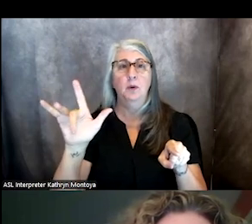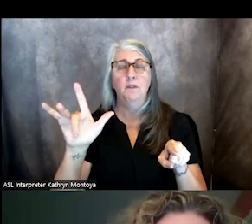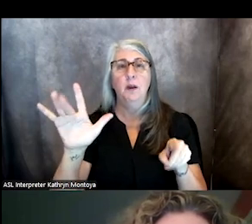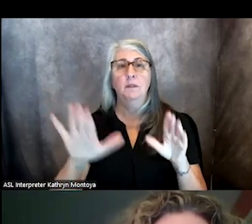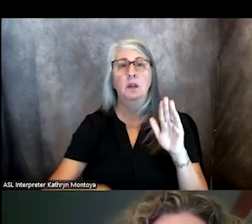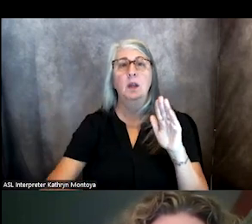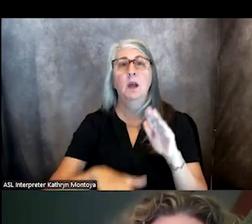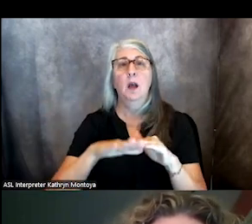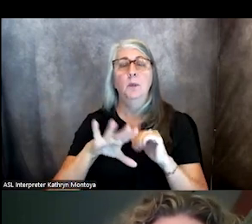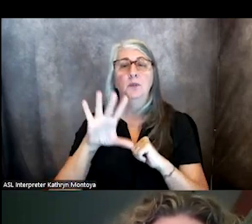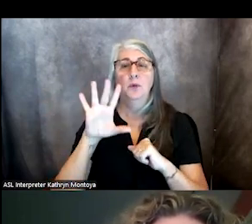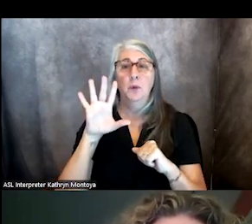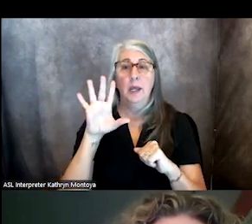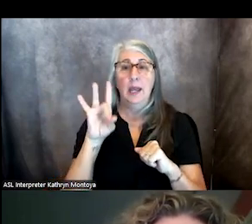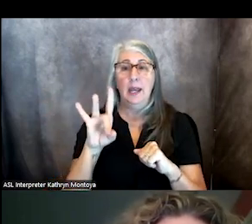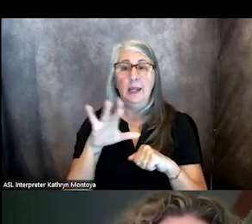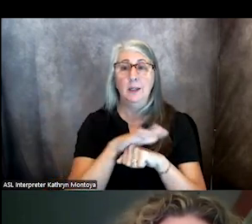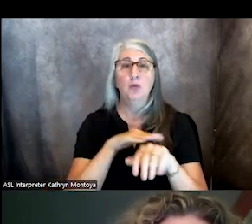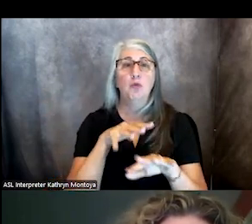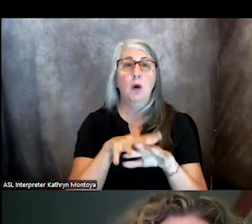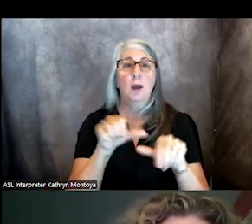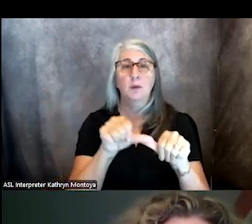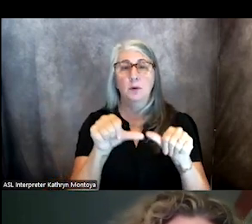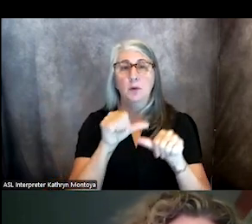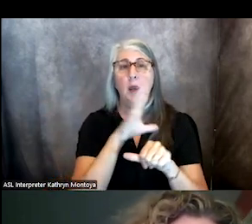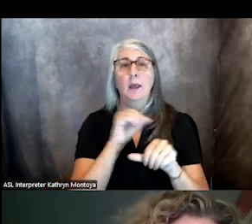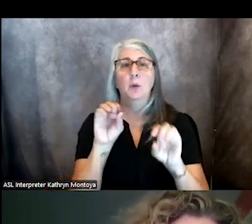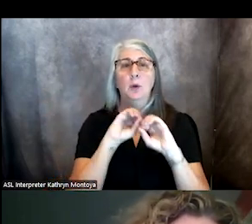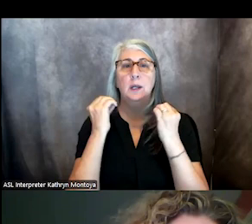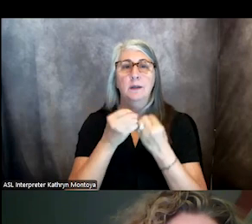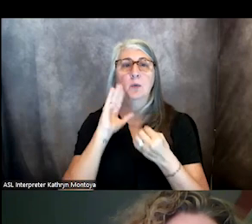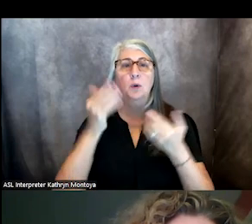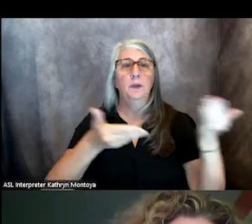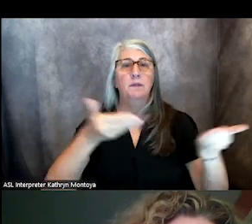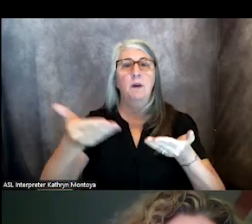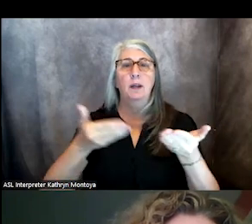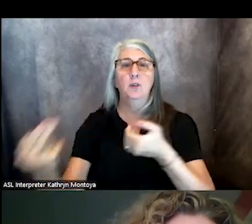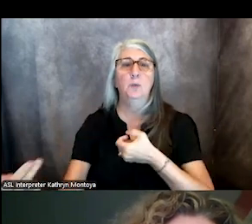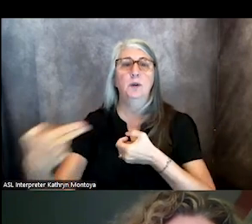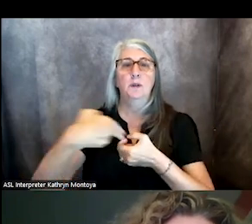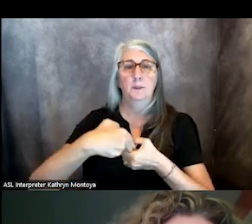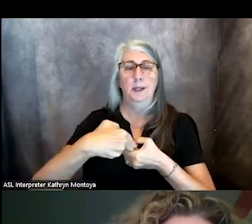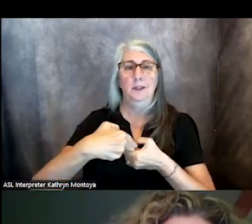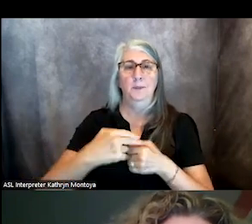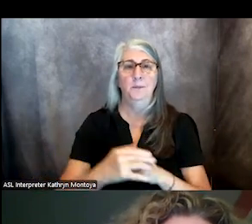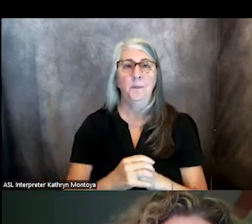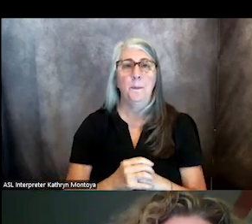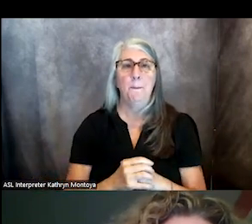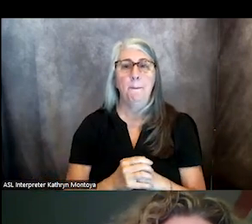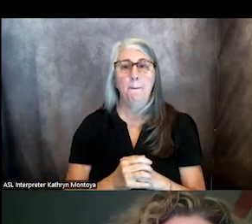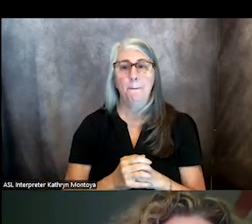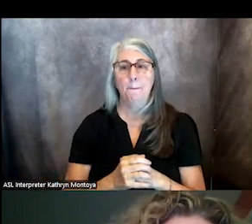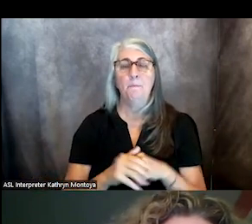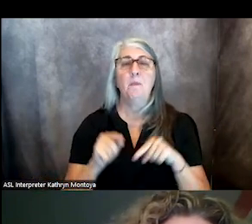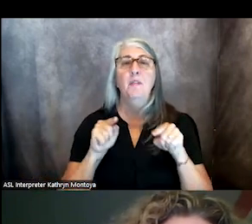states, tribes, territories, and provider organizations will be invited to participate. This learning collaborative